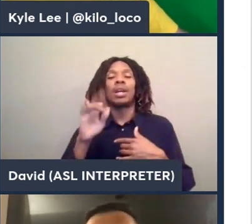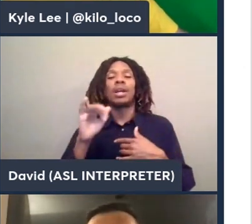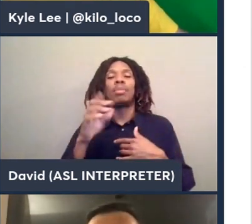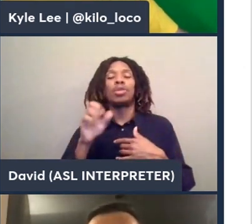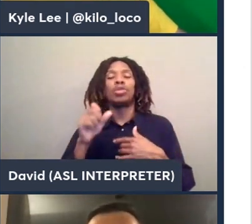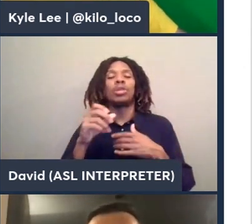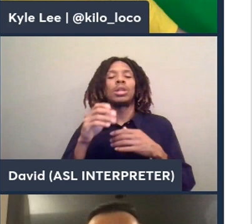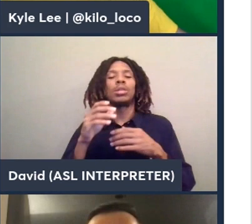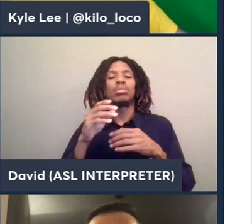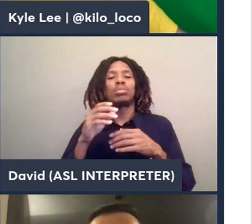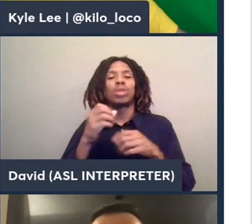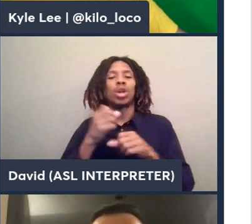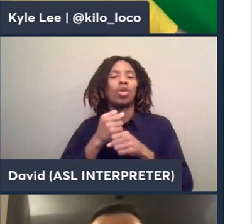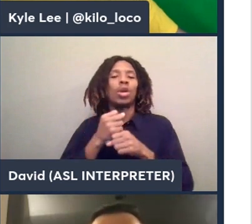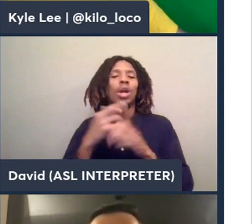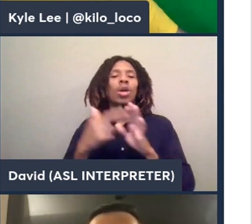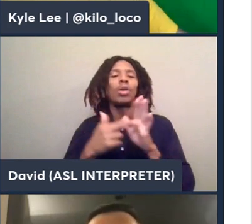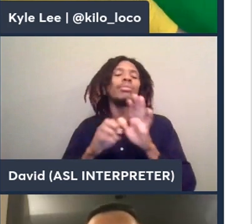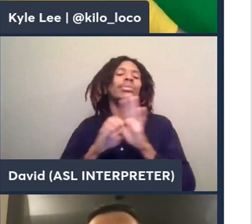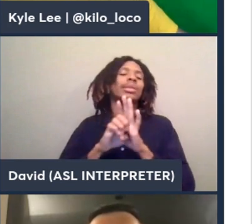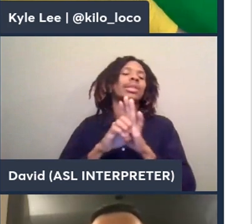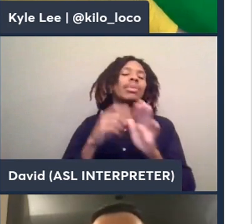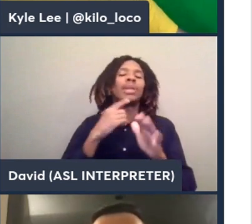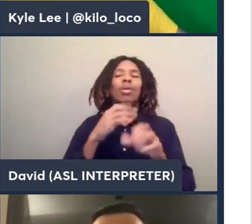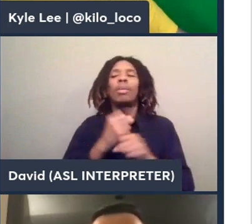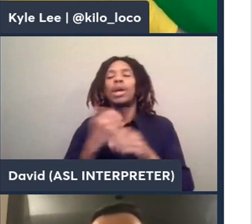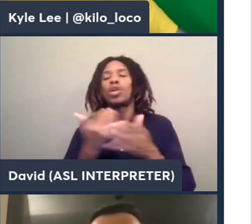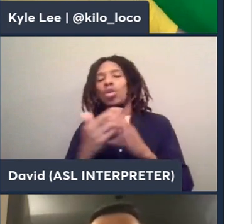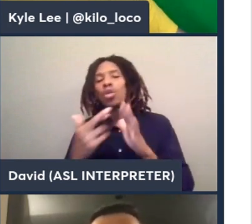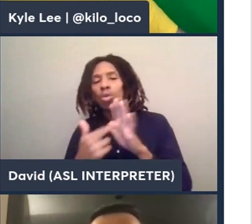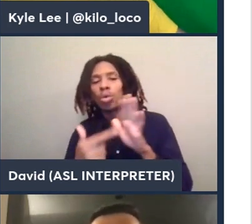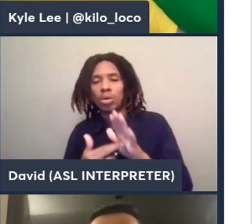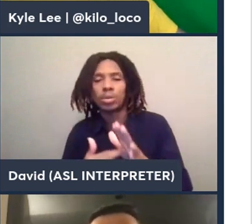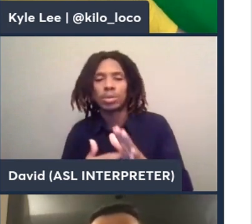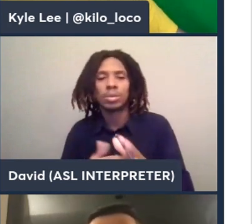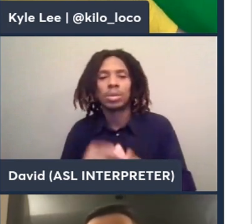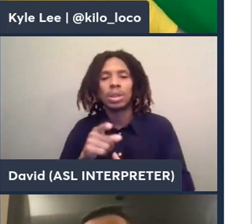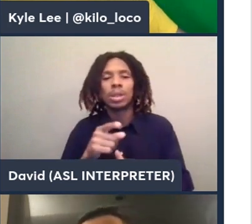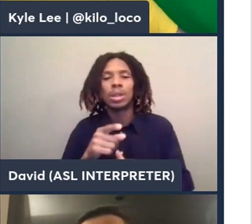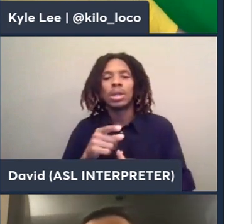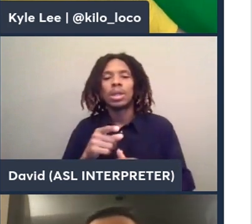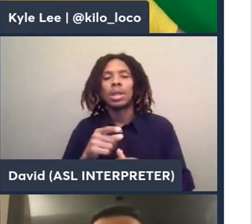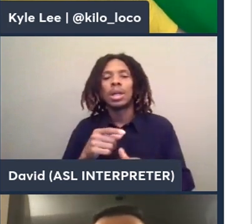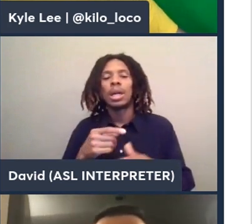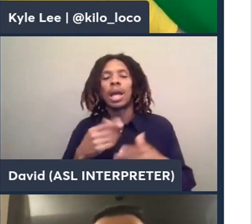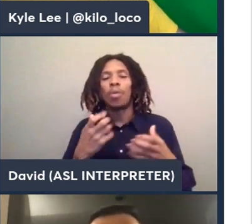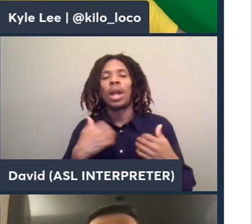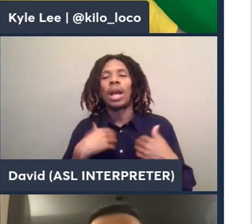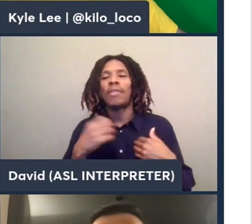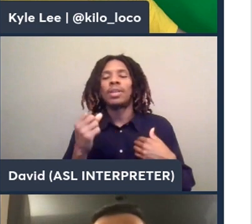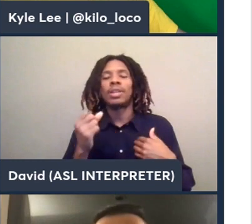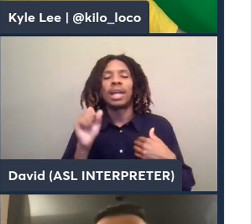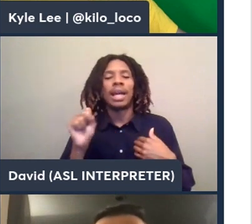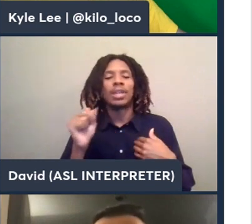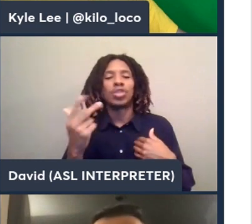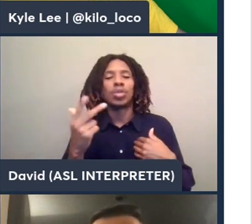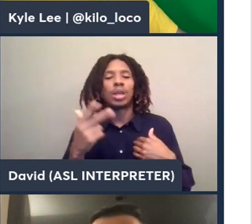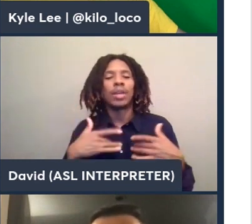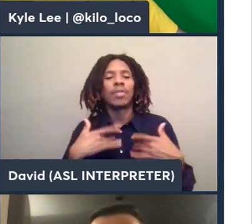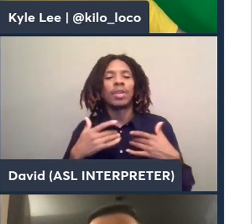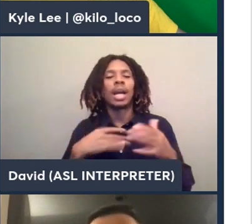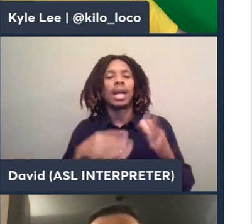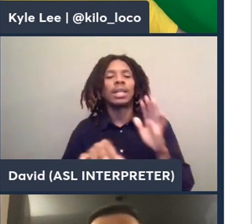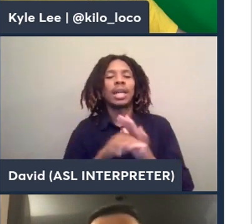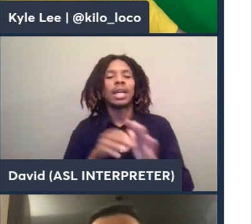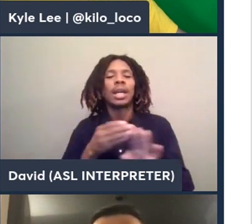example, let's say I want to create a new rule here and I want to get those S3 events, right? So I can select predefined